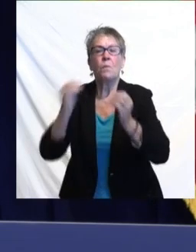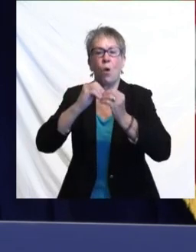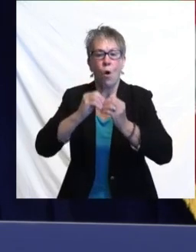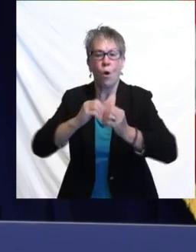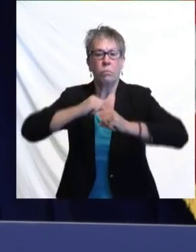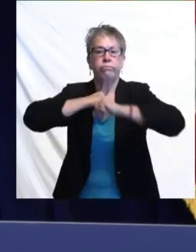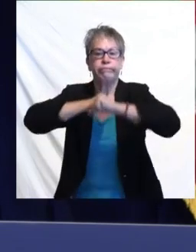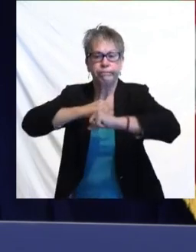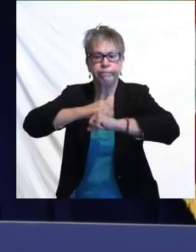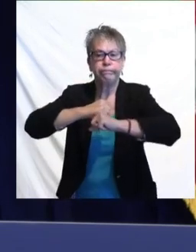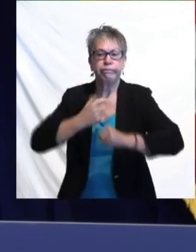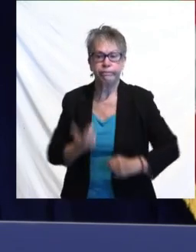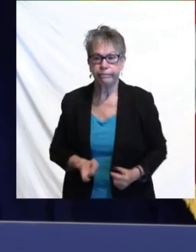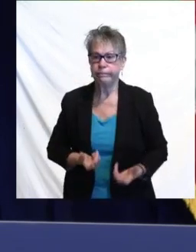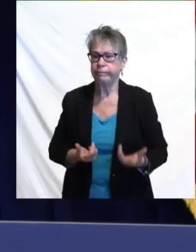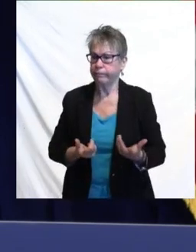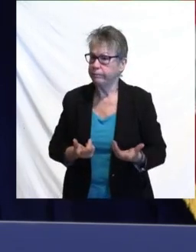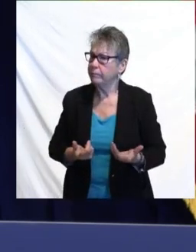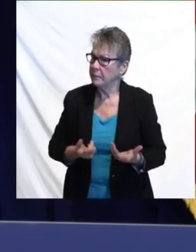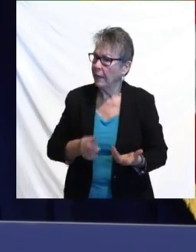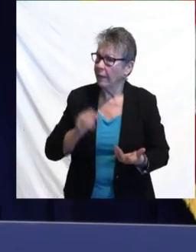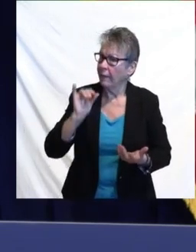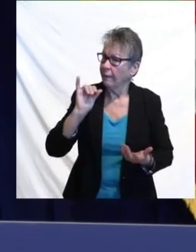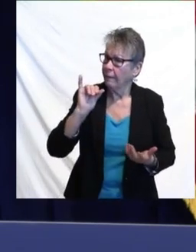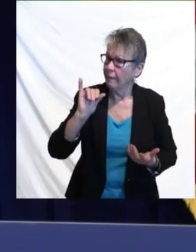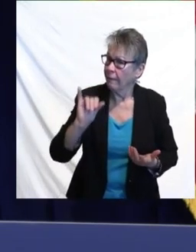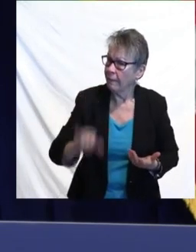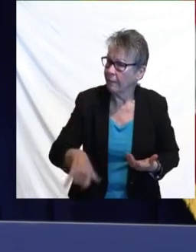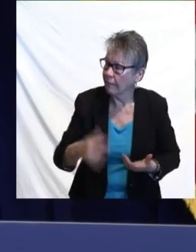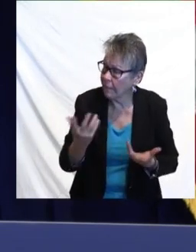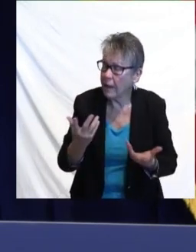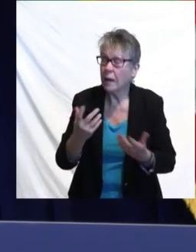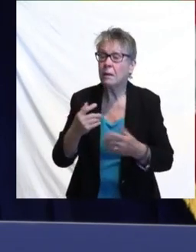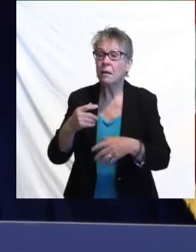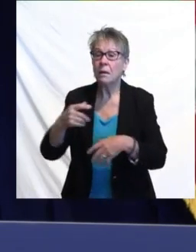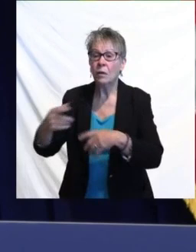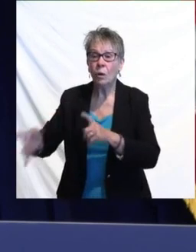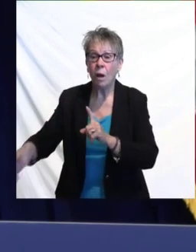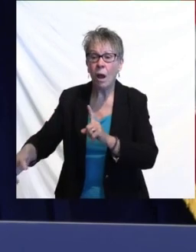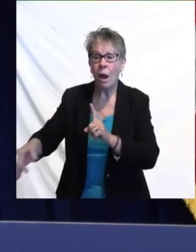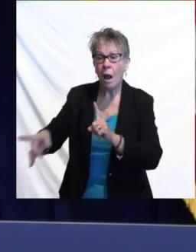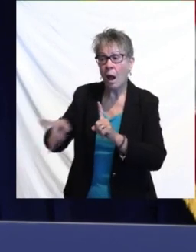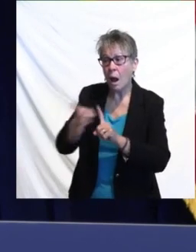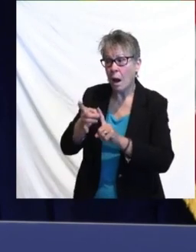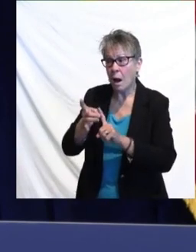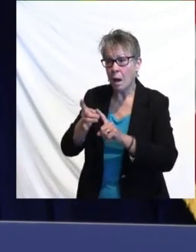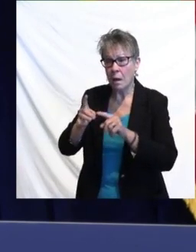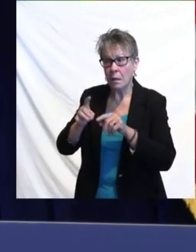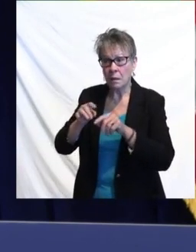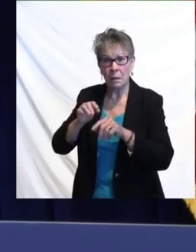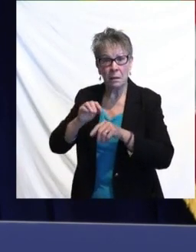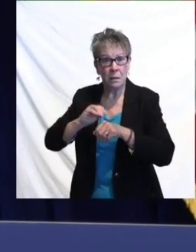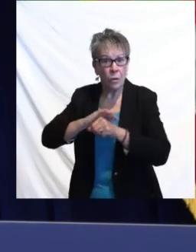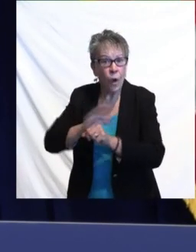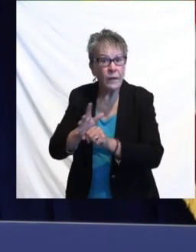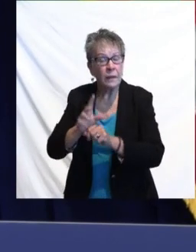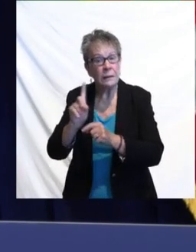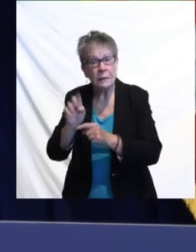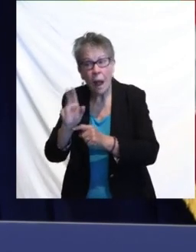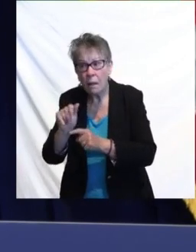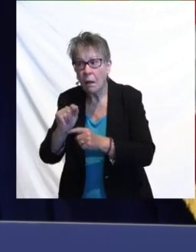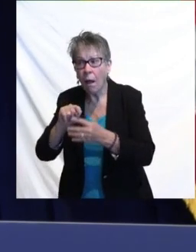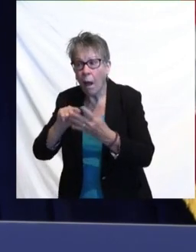potential risk of new variants emerging. The CDC website has a full listing of underlying conditions that support